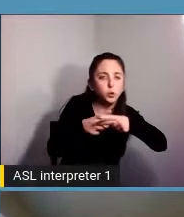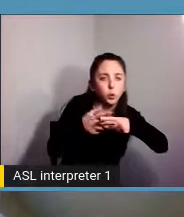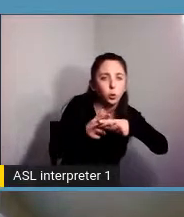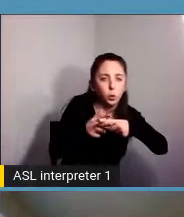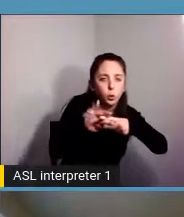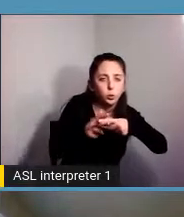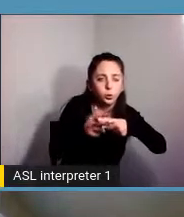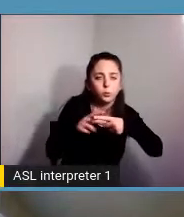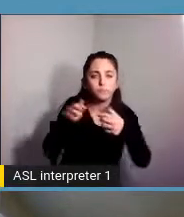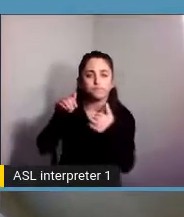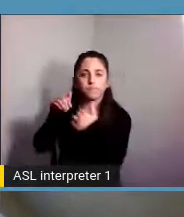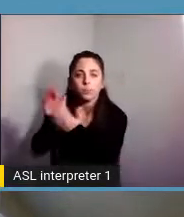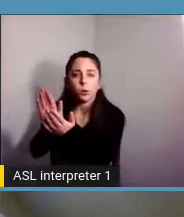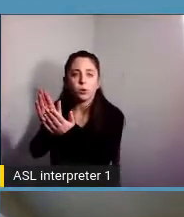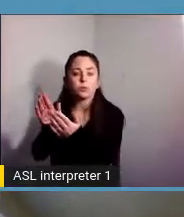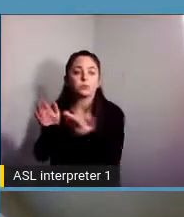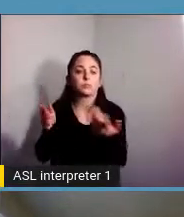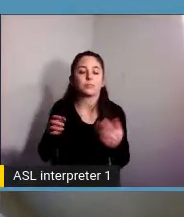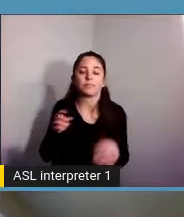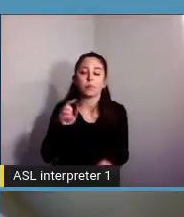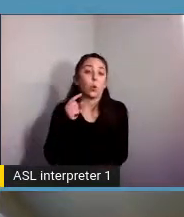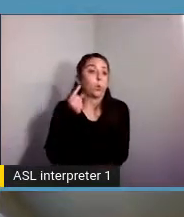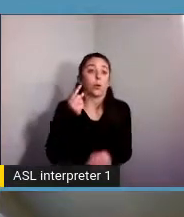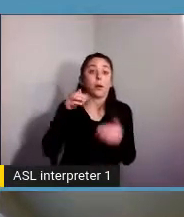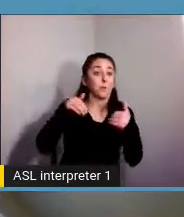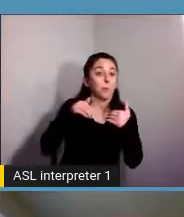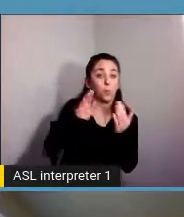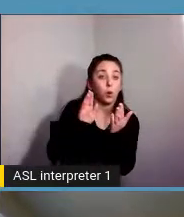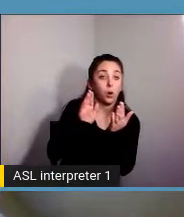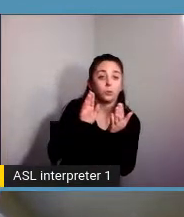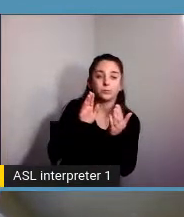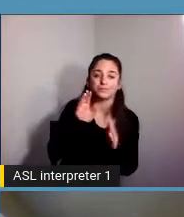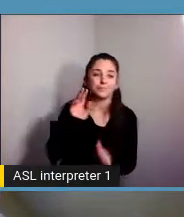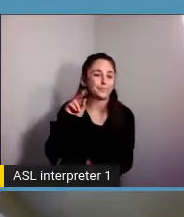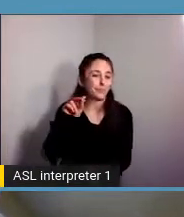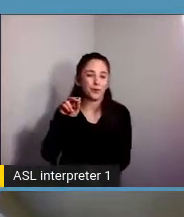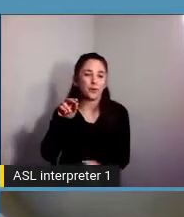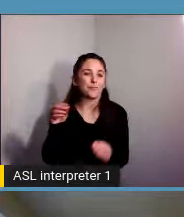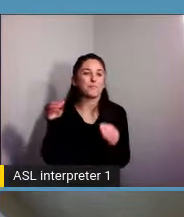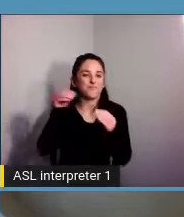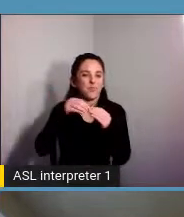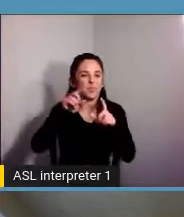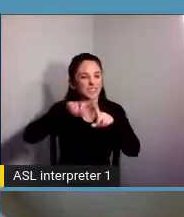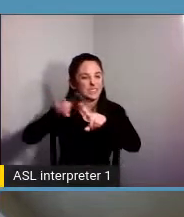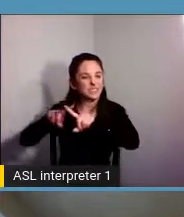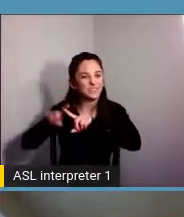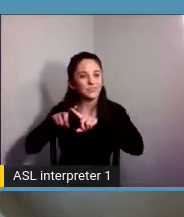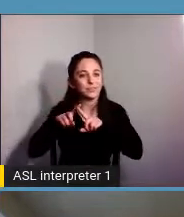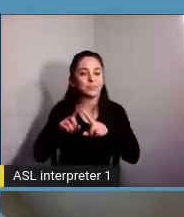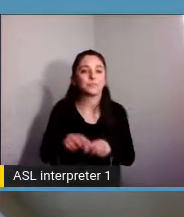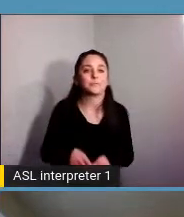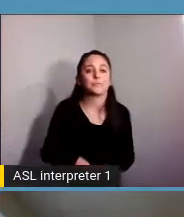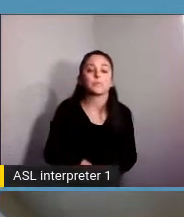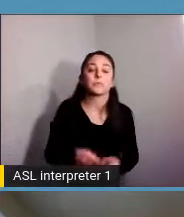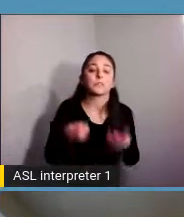approach or tool can do everything. All these tools are getting better, faster, more reliable, more